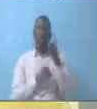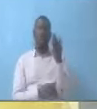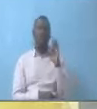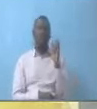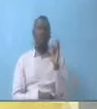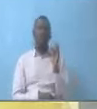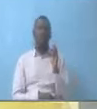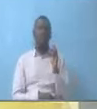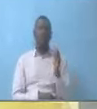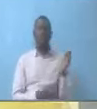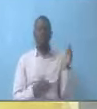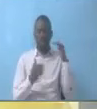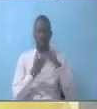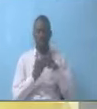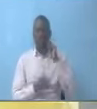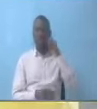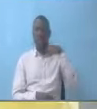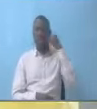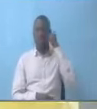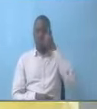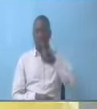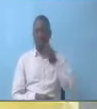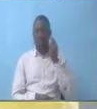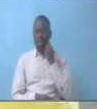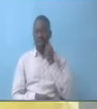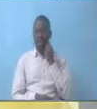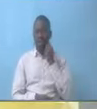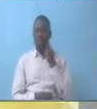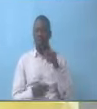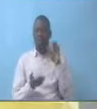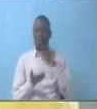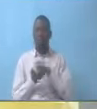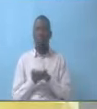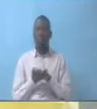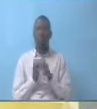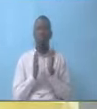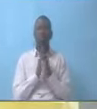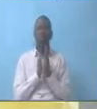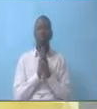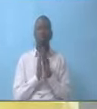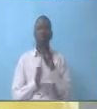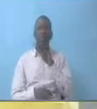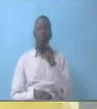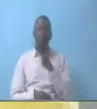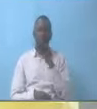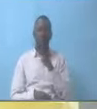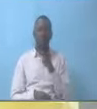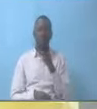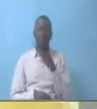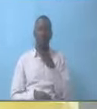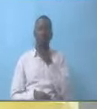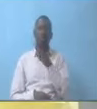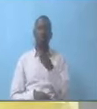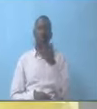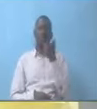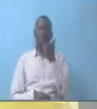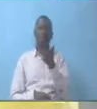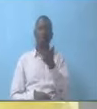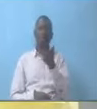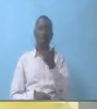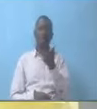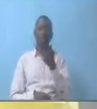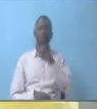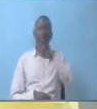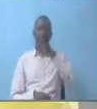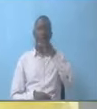the next day, Monday 29 January 1996. Be alternate ñaar fukki fan ak juroom ñent ci wéru January 1996. We are